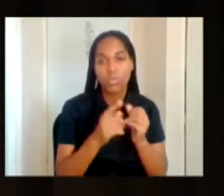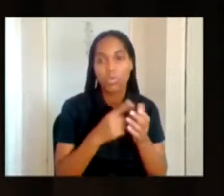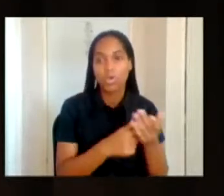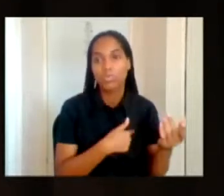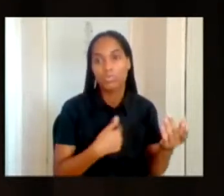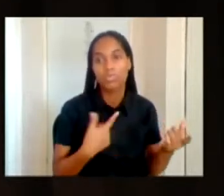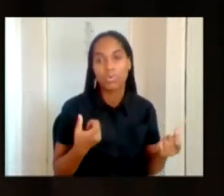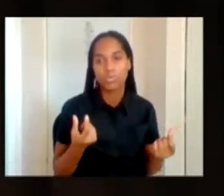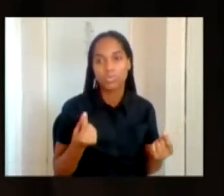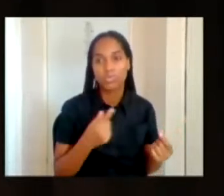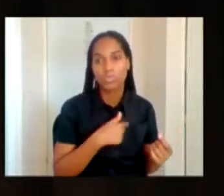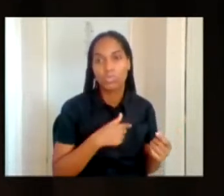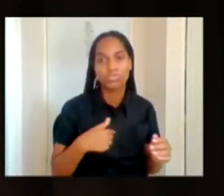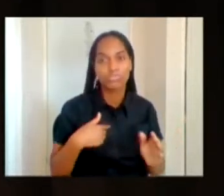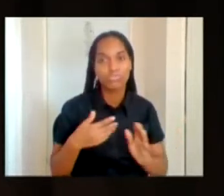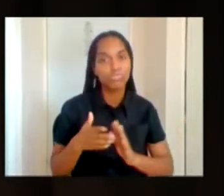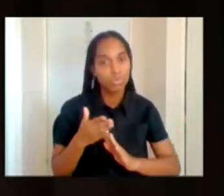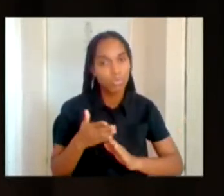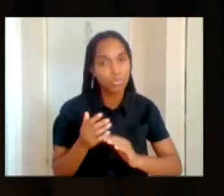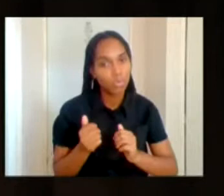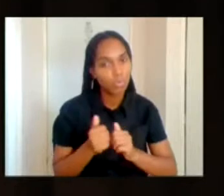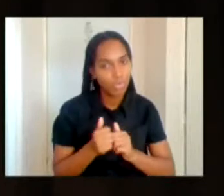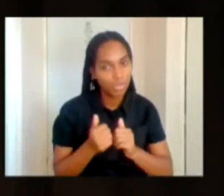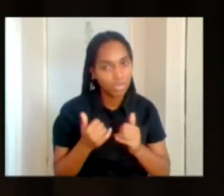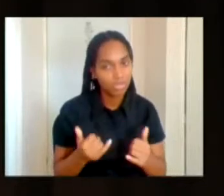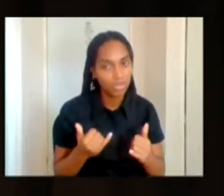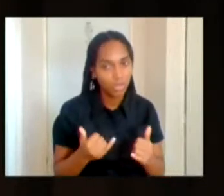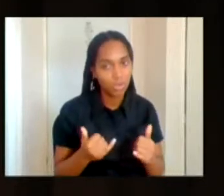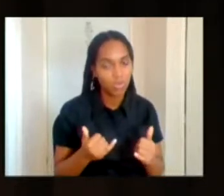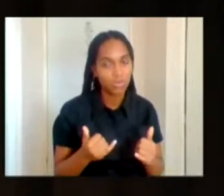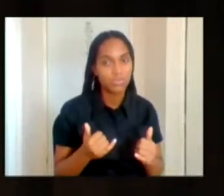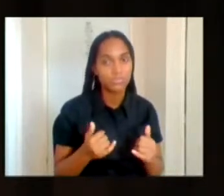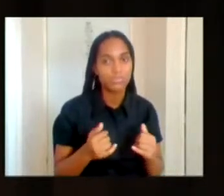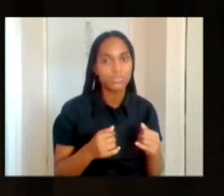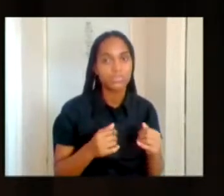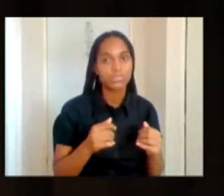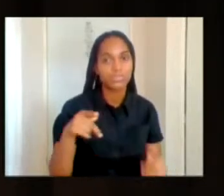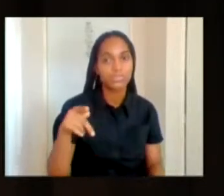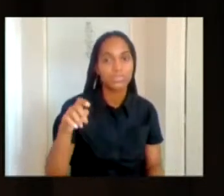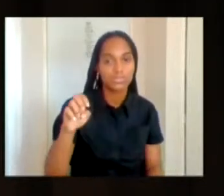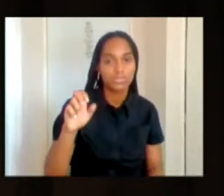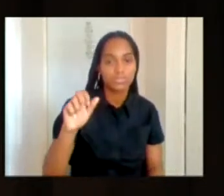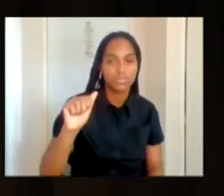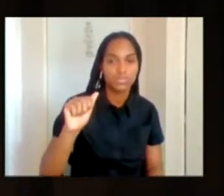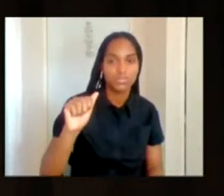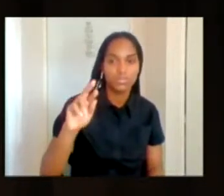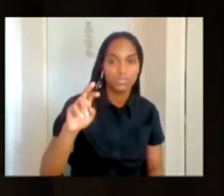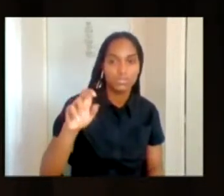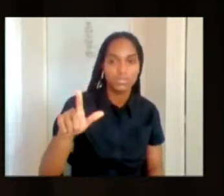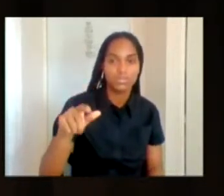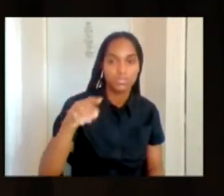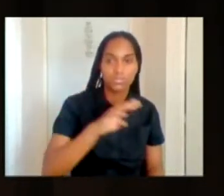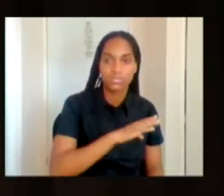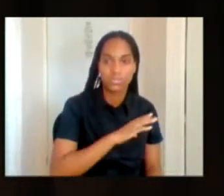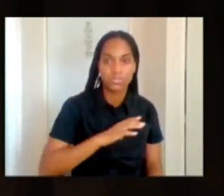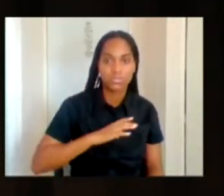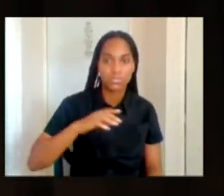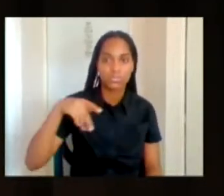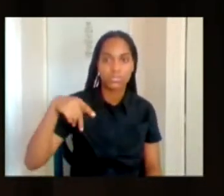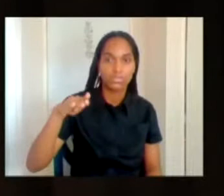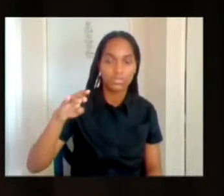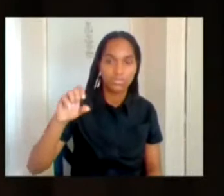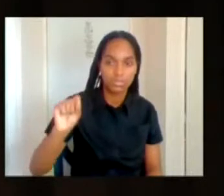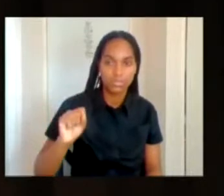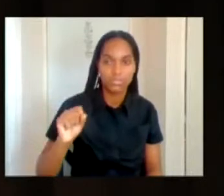are running with the current deployments with the Pearl broadcasters here. So Hearst, PBS, Graham, Scripps,